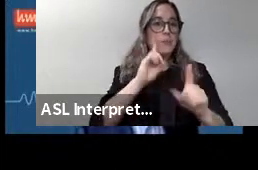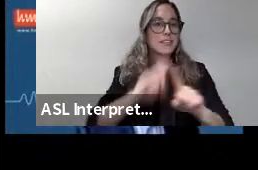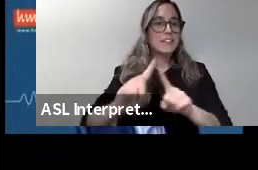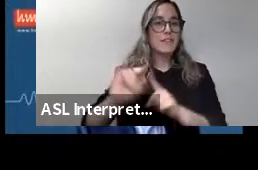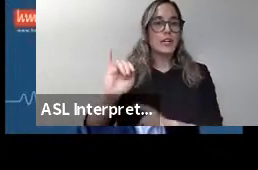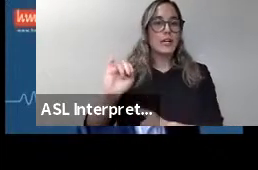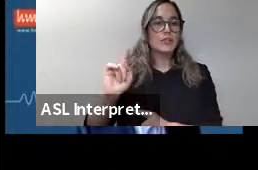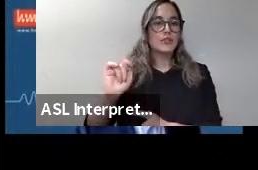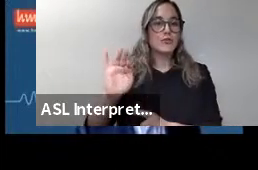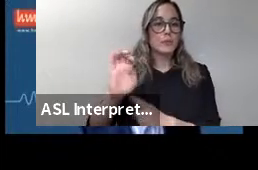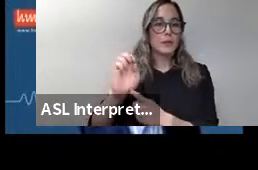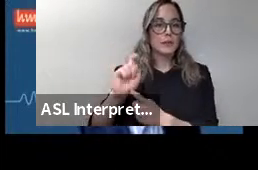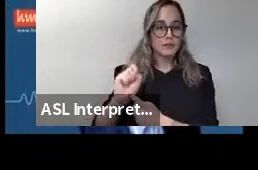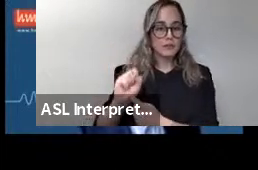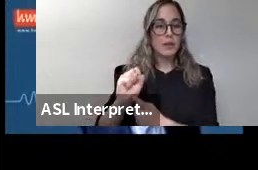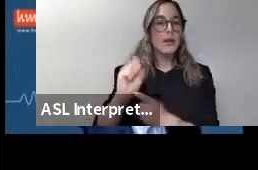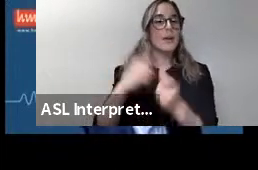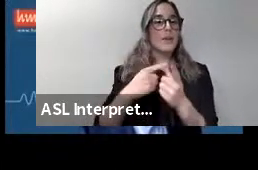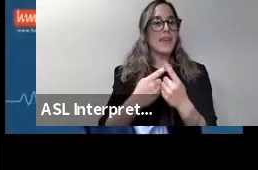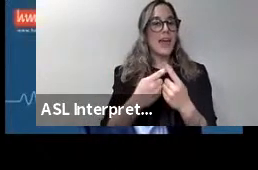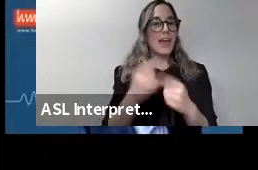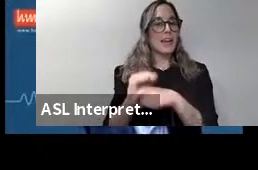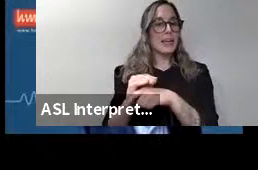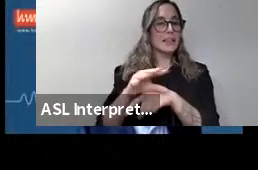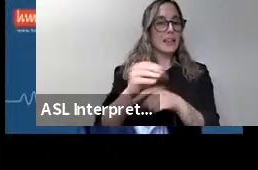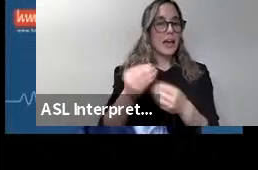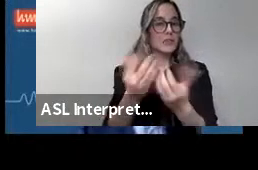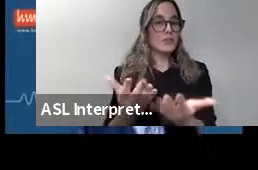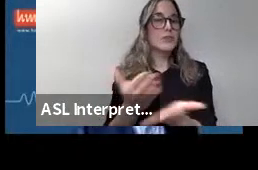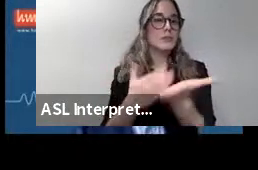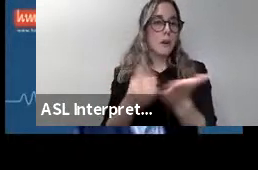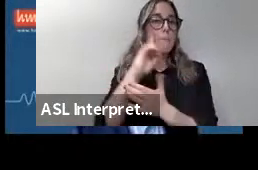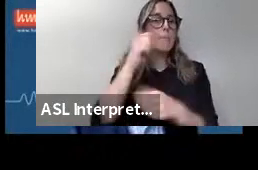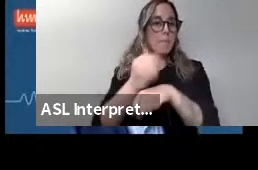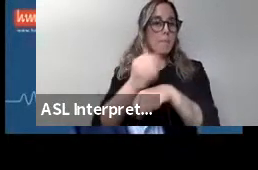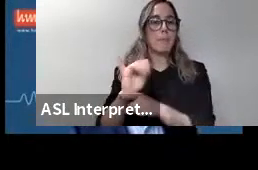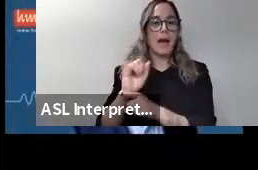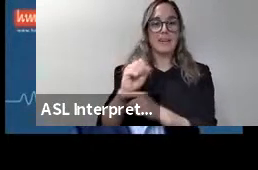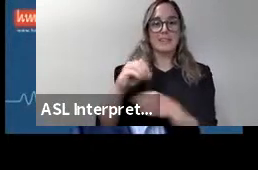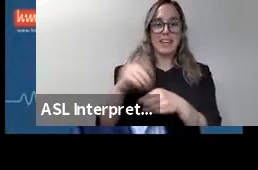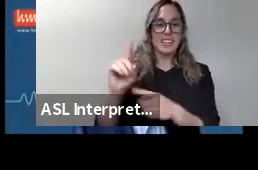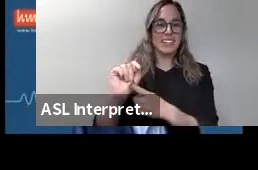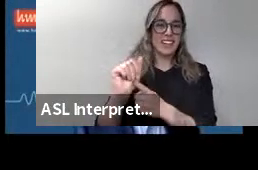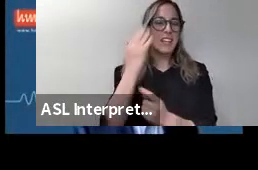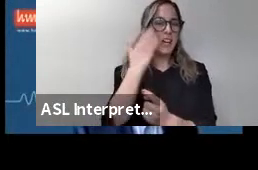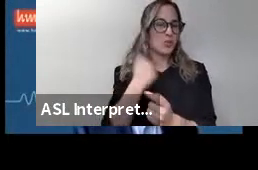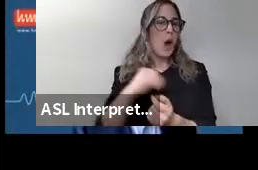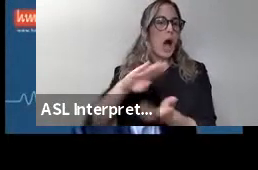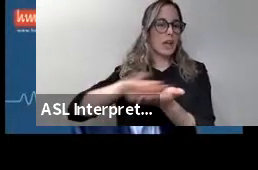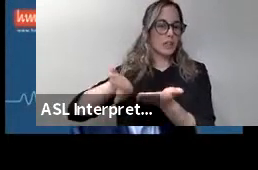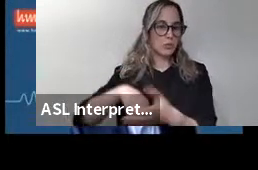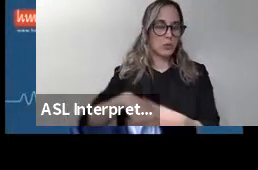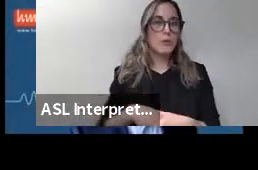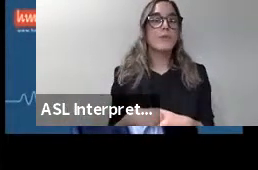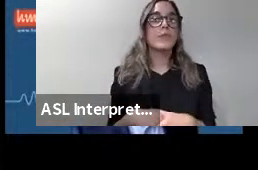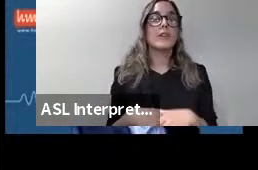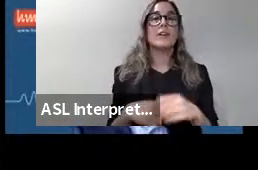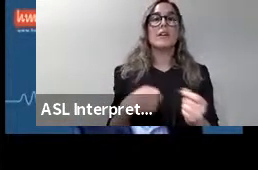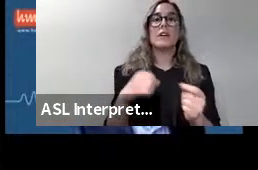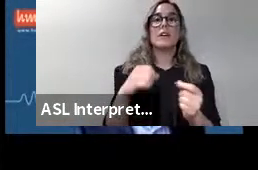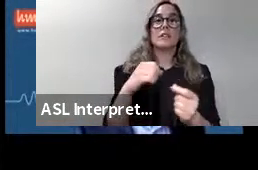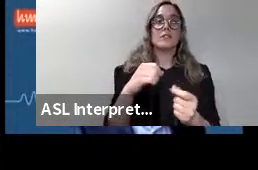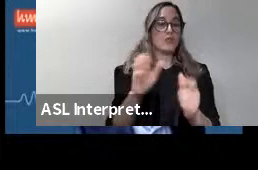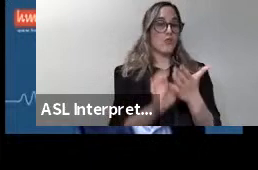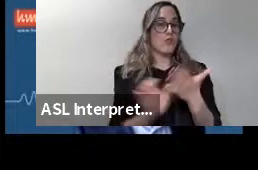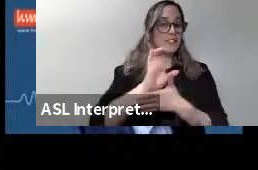led to statistical complications and potential bias in the data. Initial airport selection. With criteria specified by the FAA,